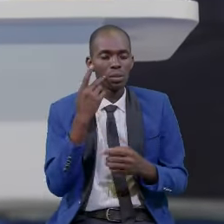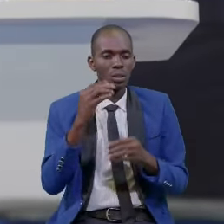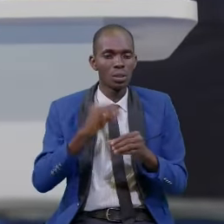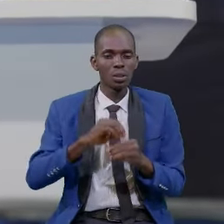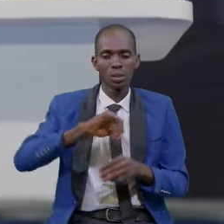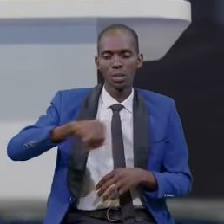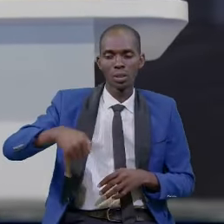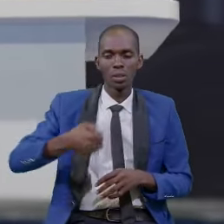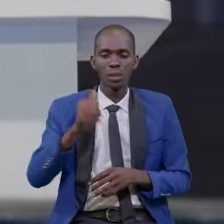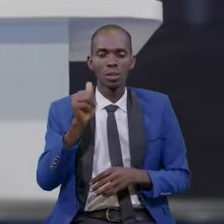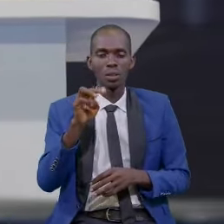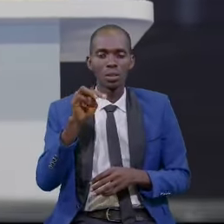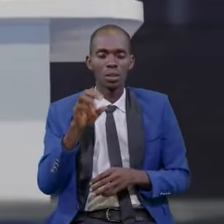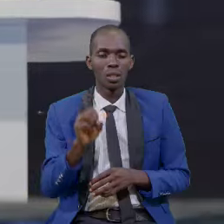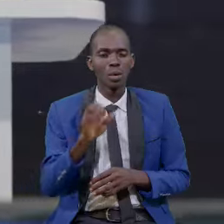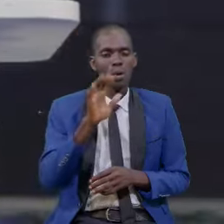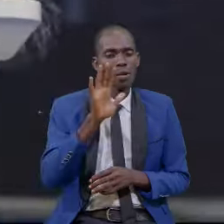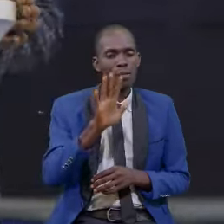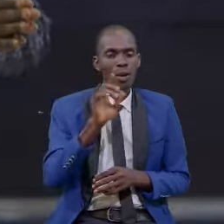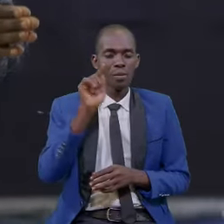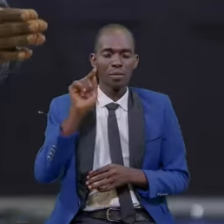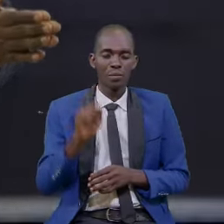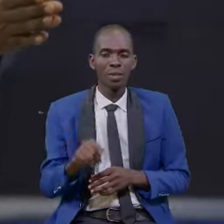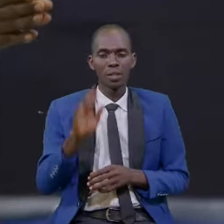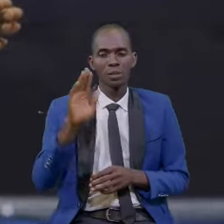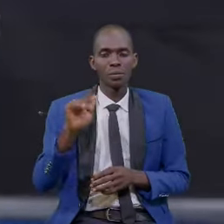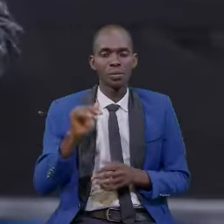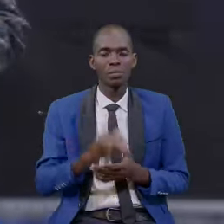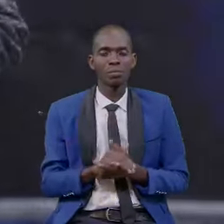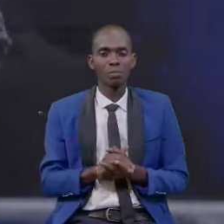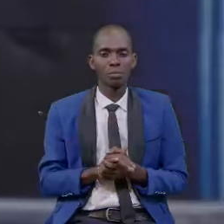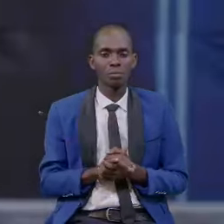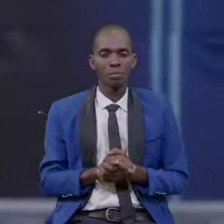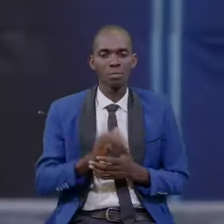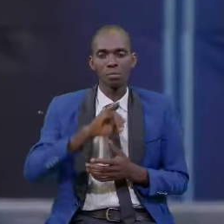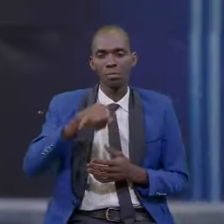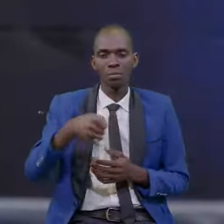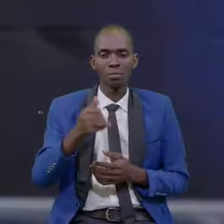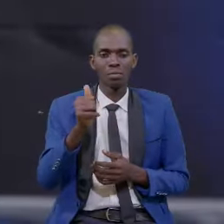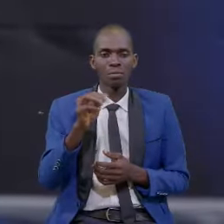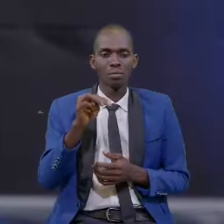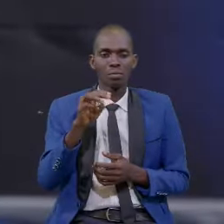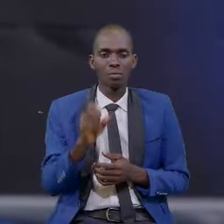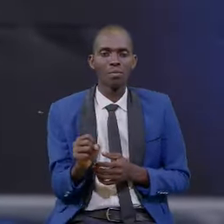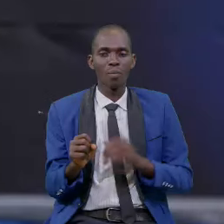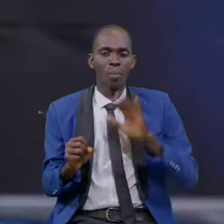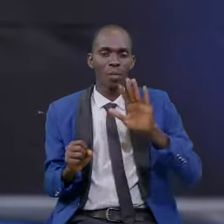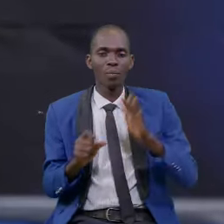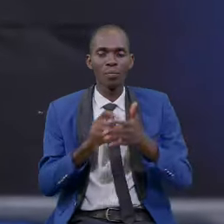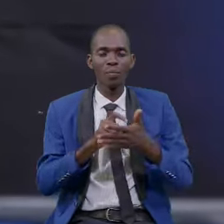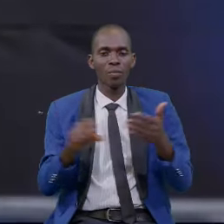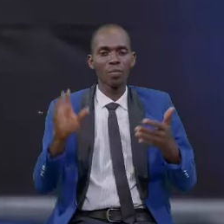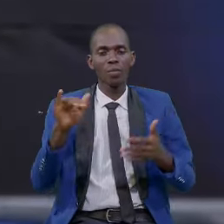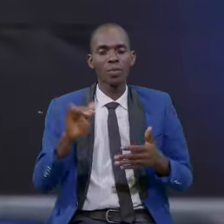verse 15. In James chapter 5, verse 15, and the